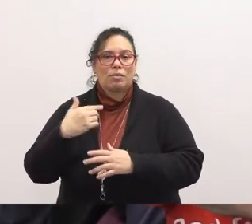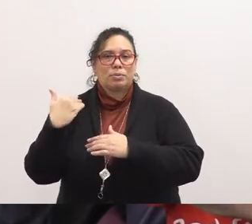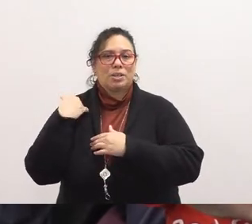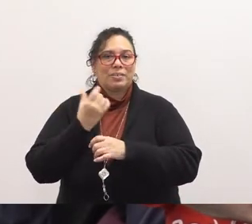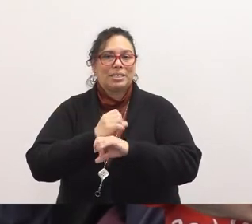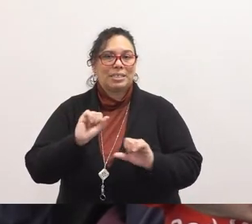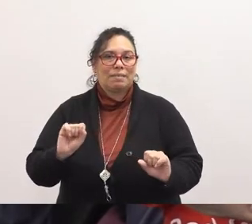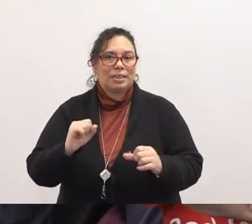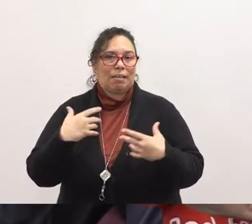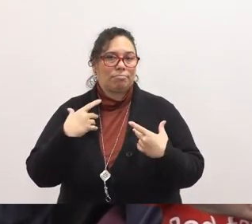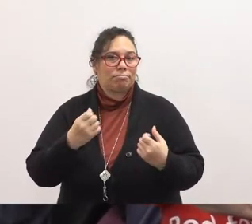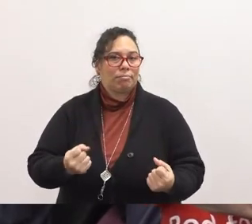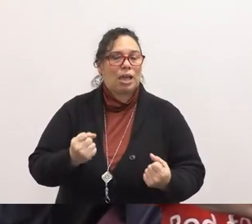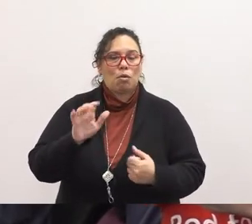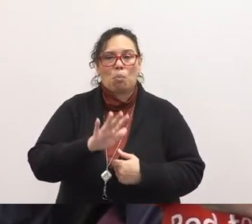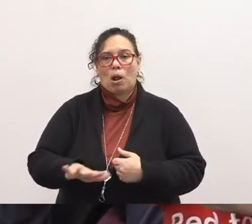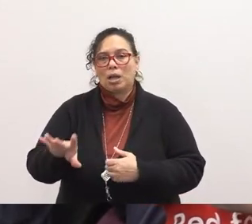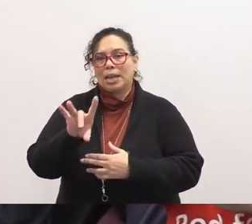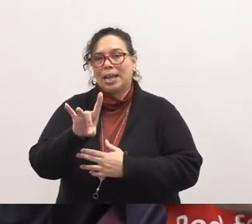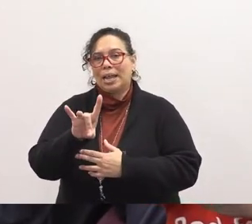and well-being of approximately